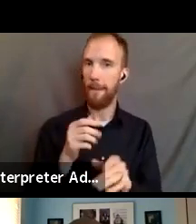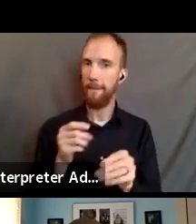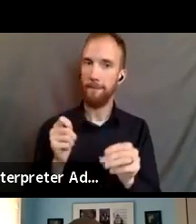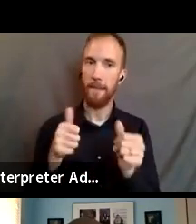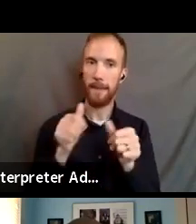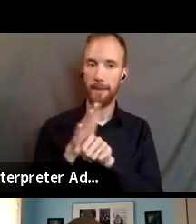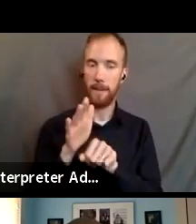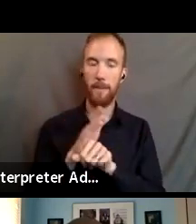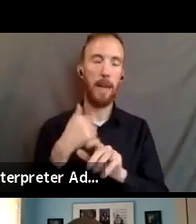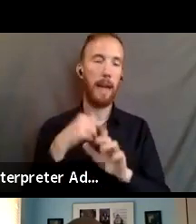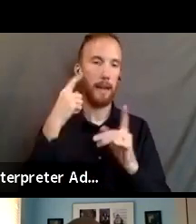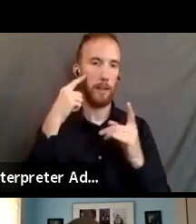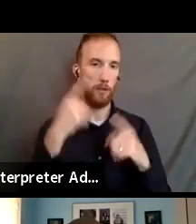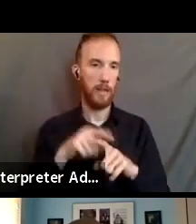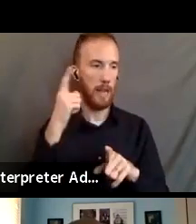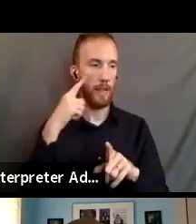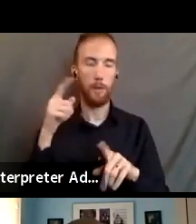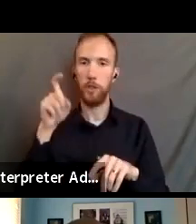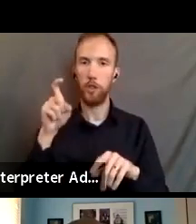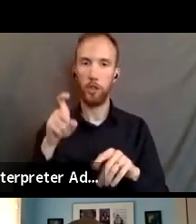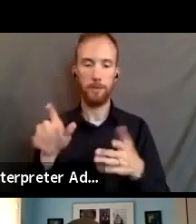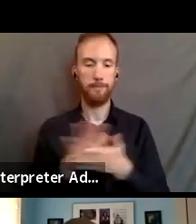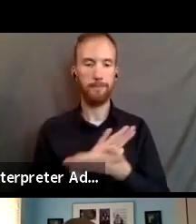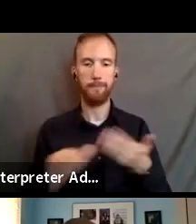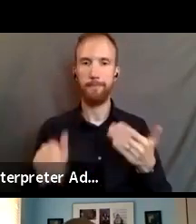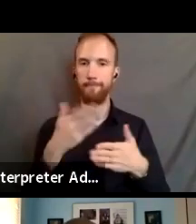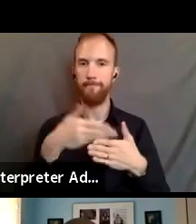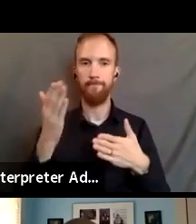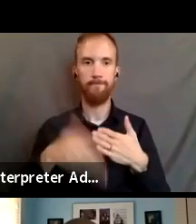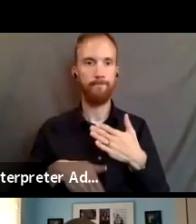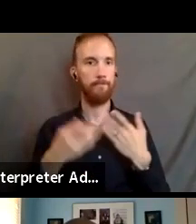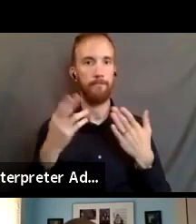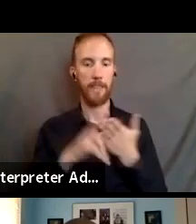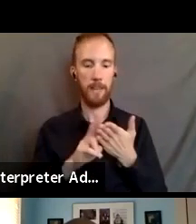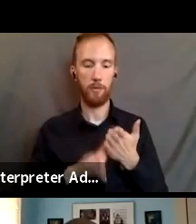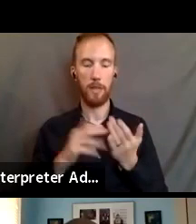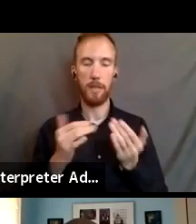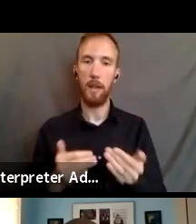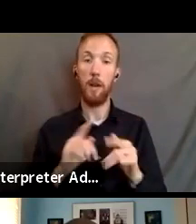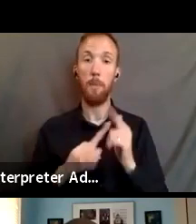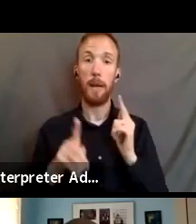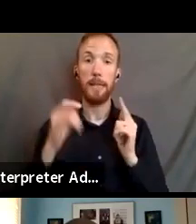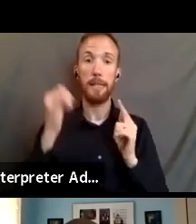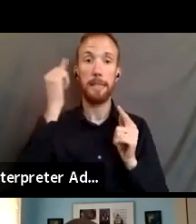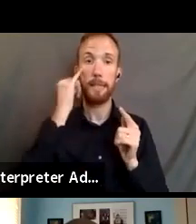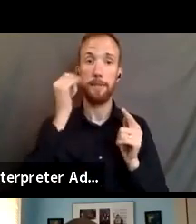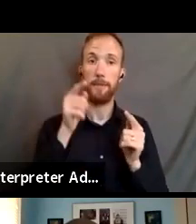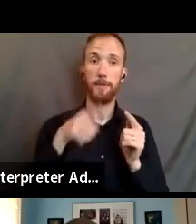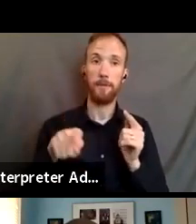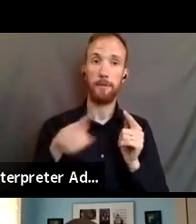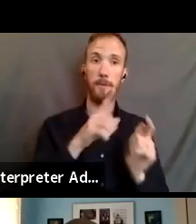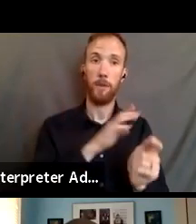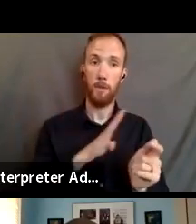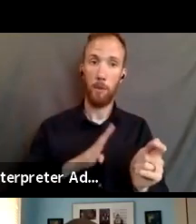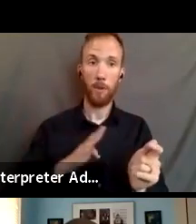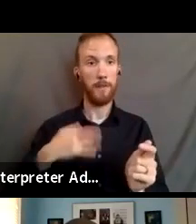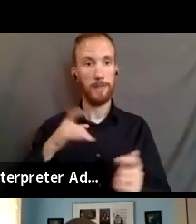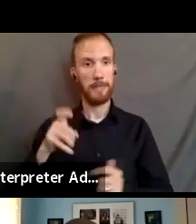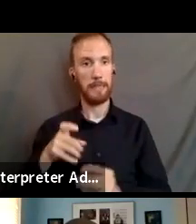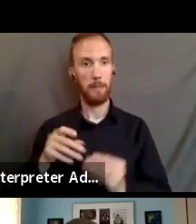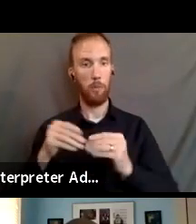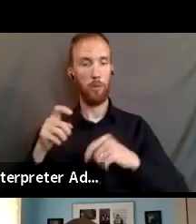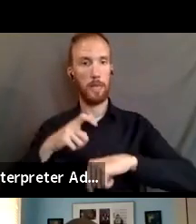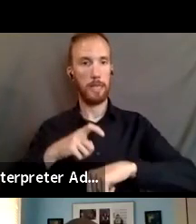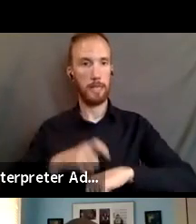contract right now and today but if the board feels that there needs to be time to come up with a plan i will listen to that and i will